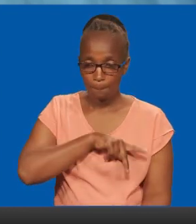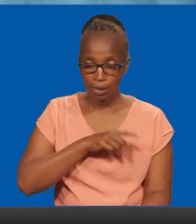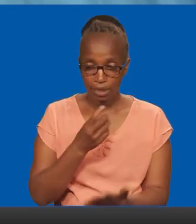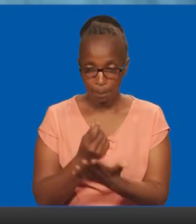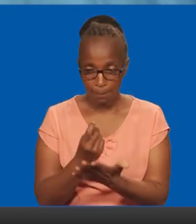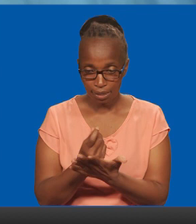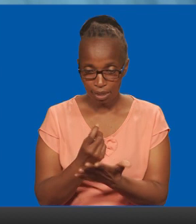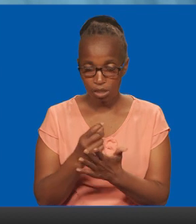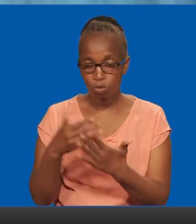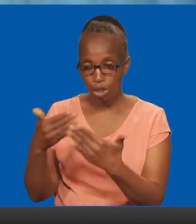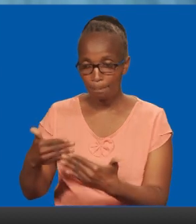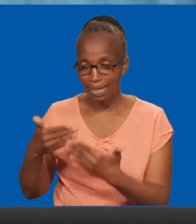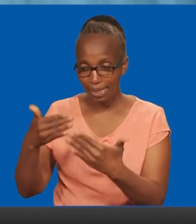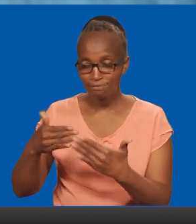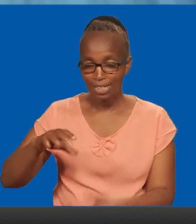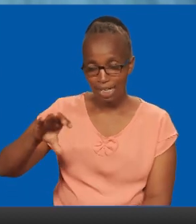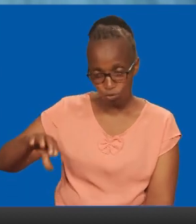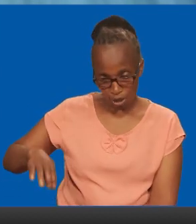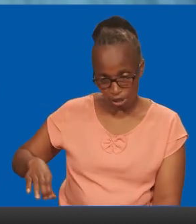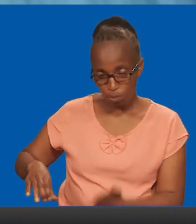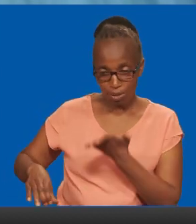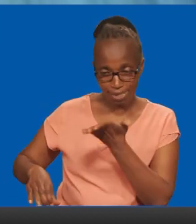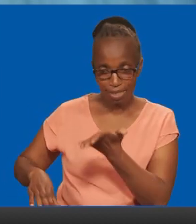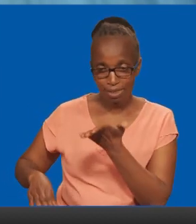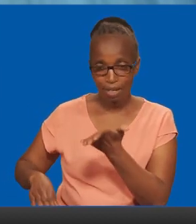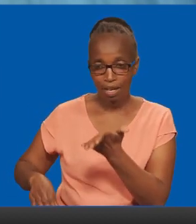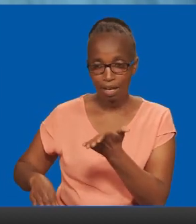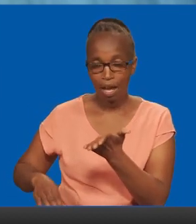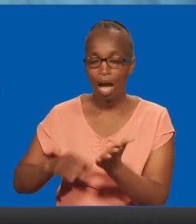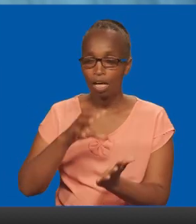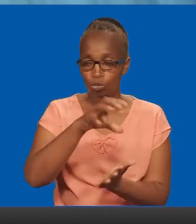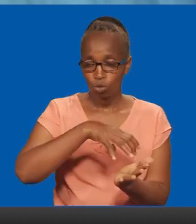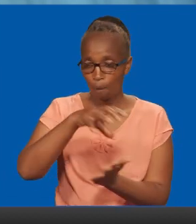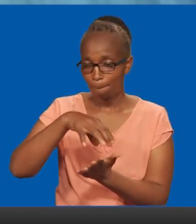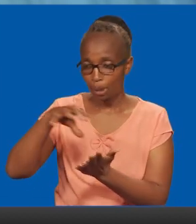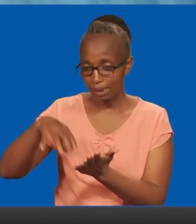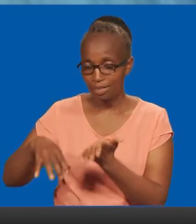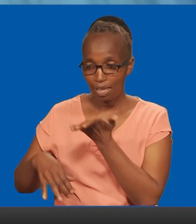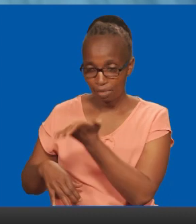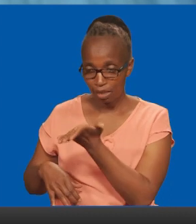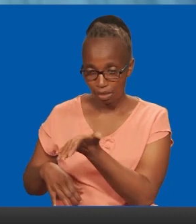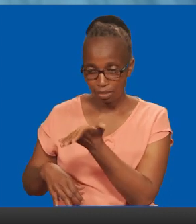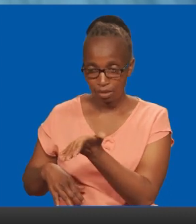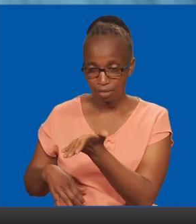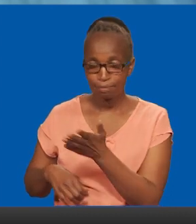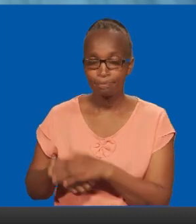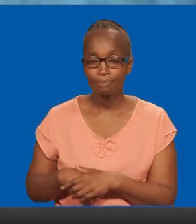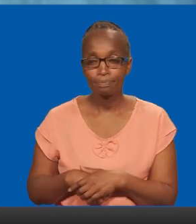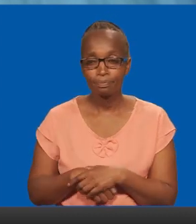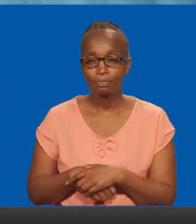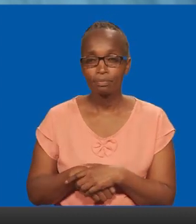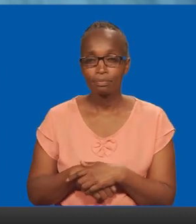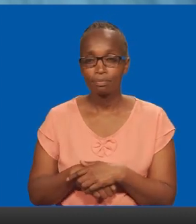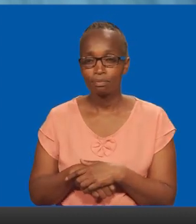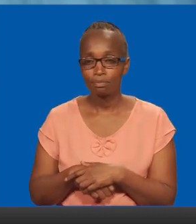also your pocket money as usual, mtapewa hiyo. Transport kidogo, mtapewa hiyo. Shopping kidogo, mtapewa